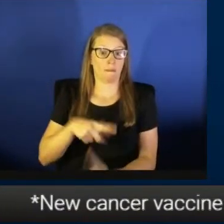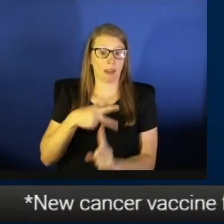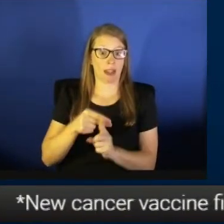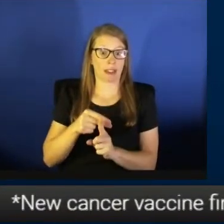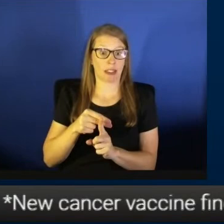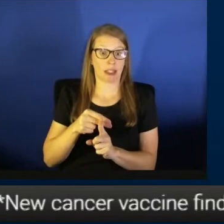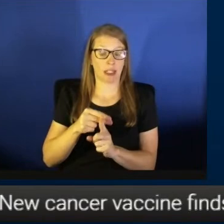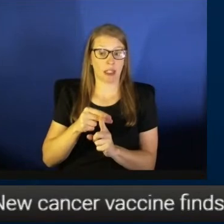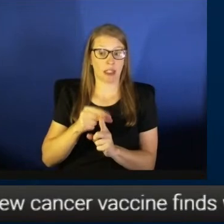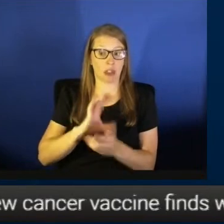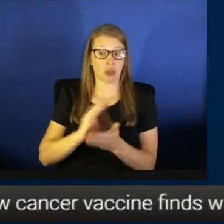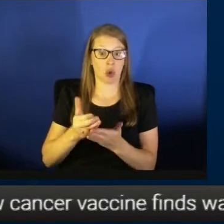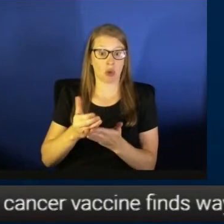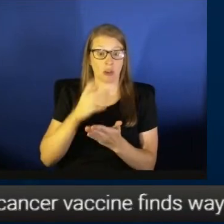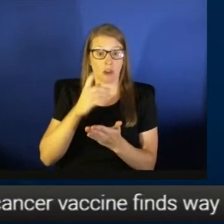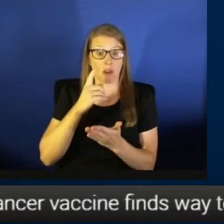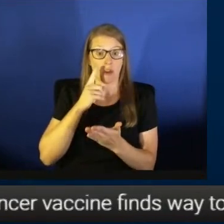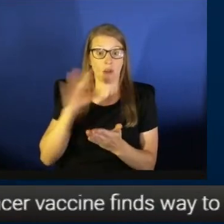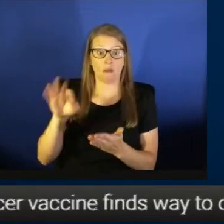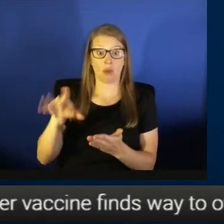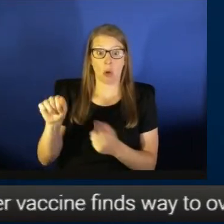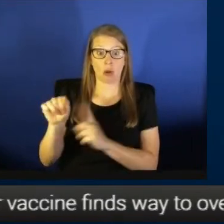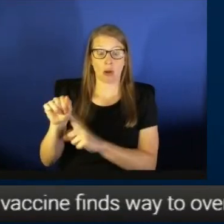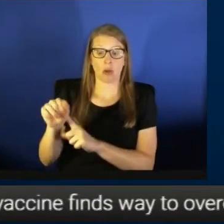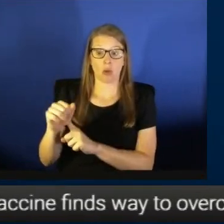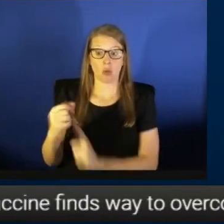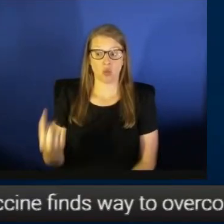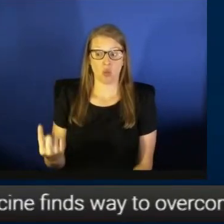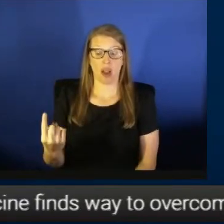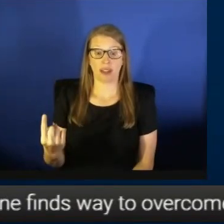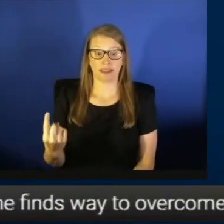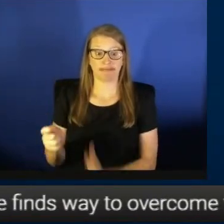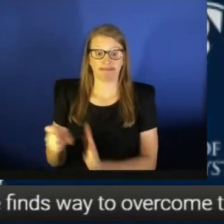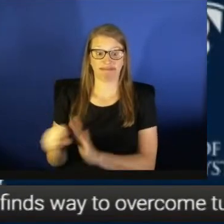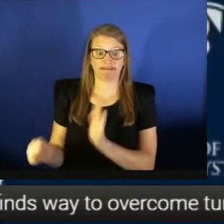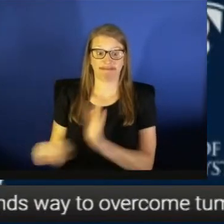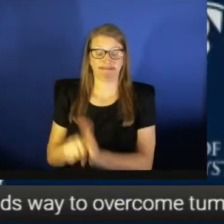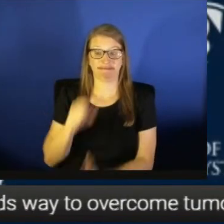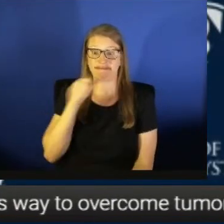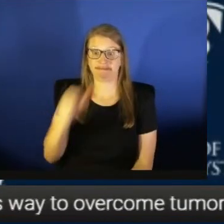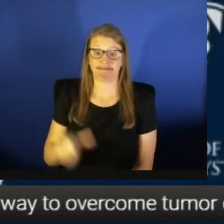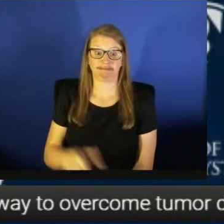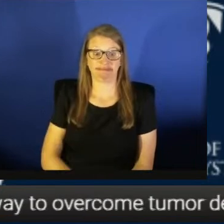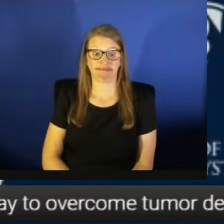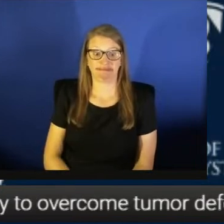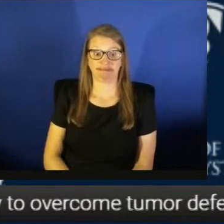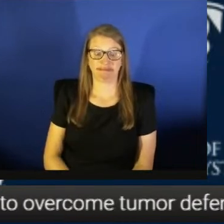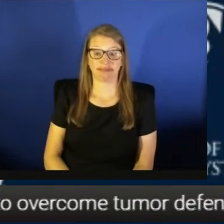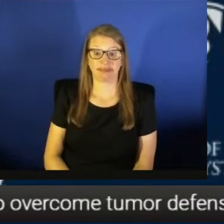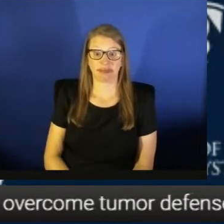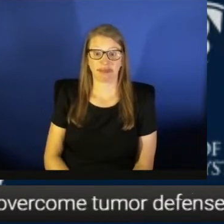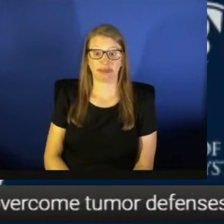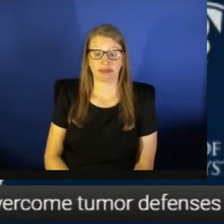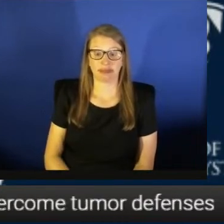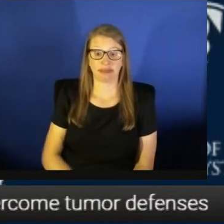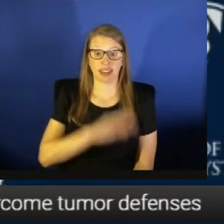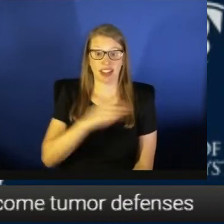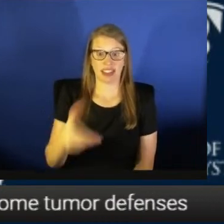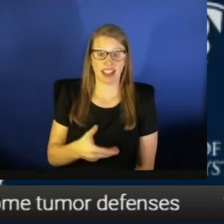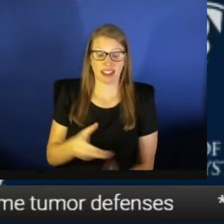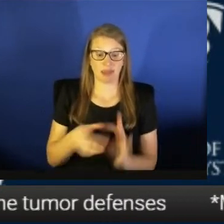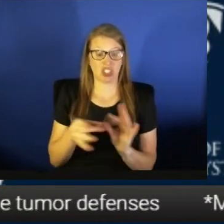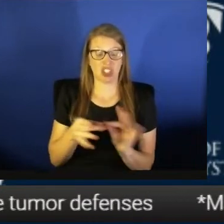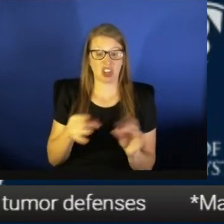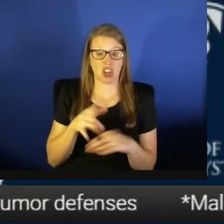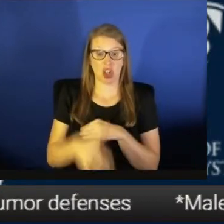children. Florida was the one holdout. Thoughts or comments on that? Yeah. I think our guest said it a little bit earlier about